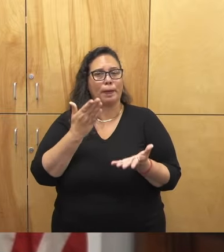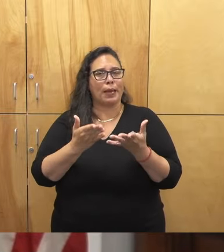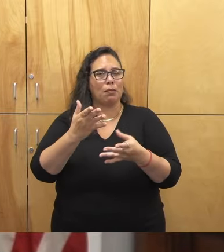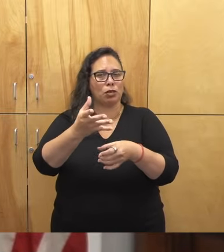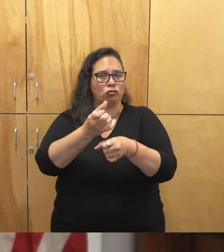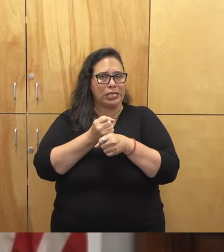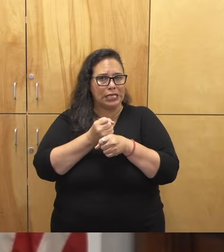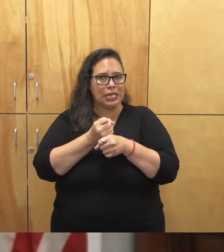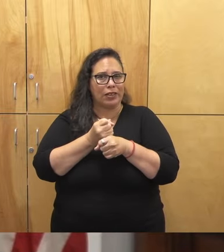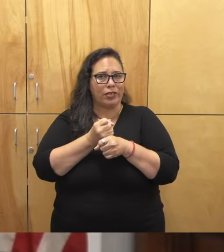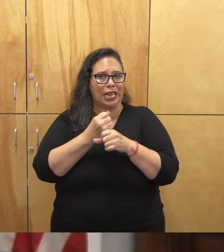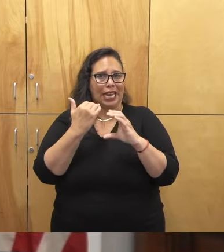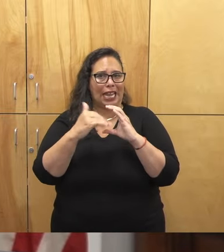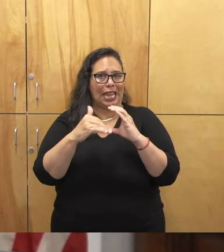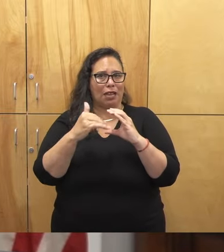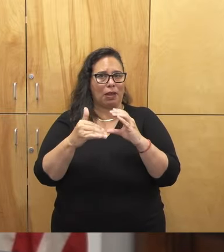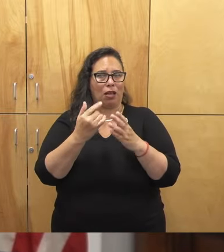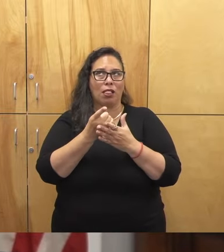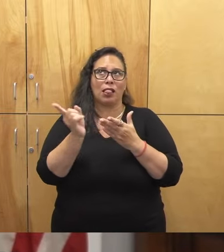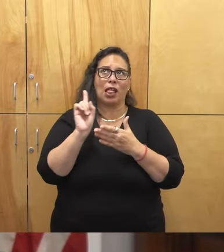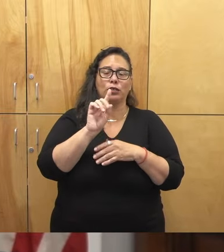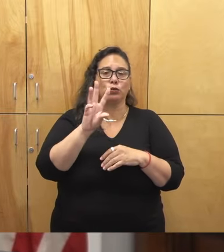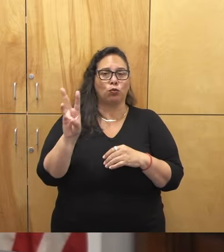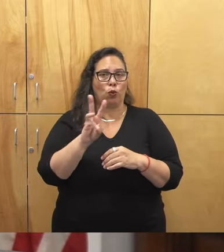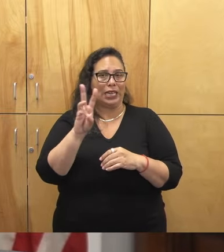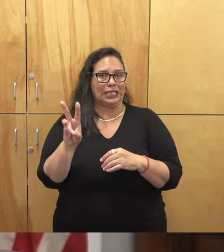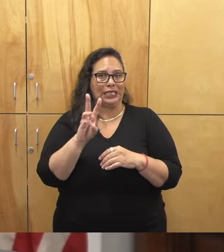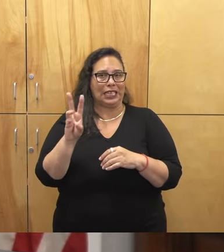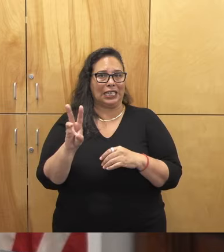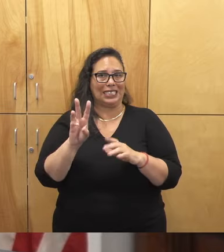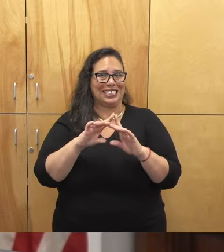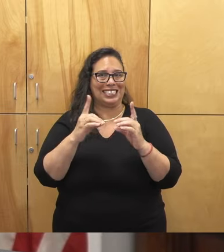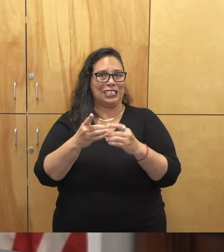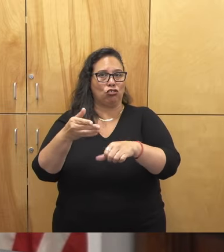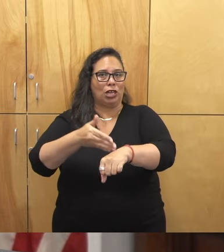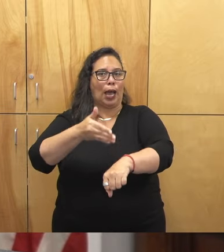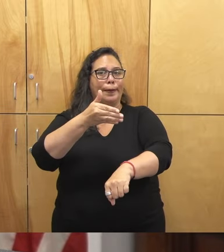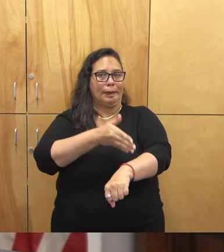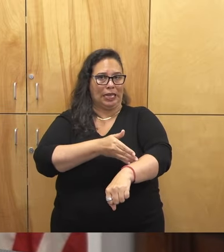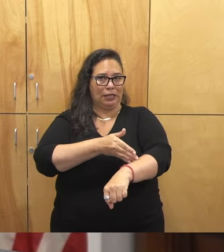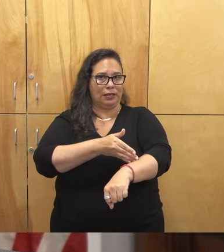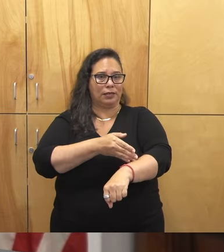received an email last Wednesday with some district updates,